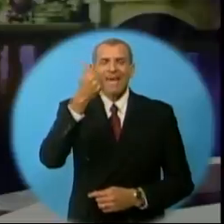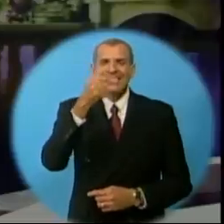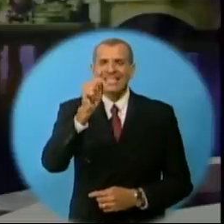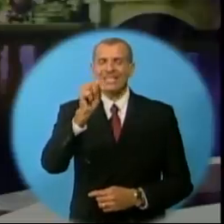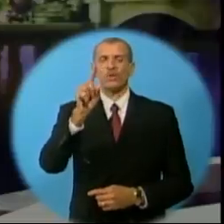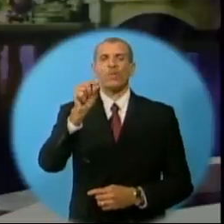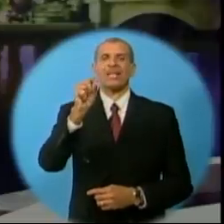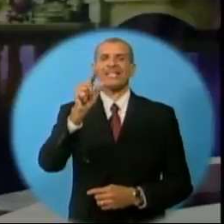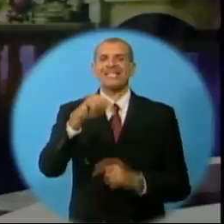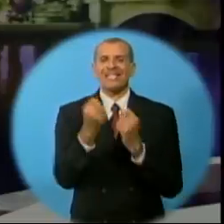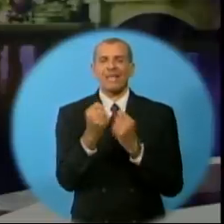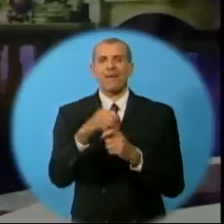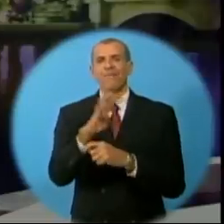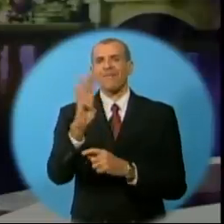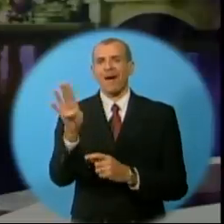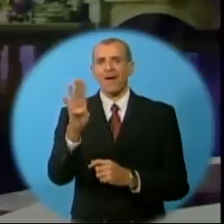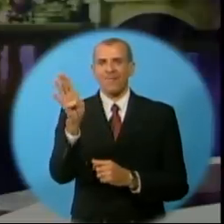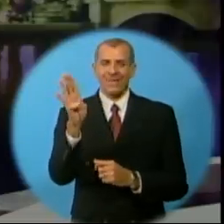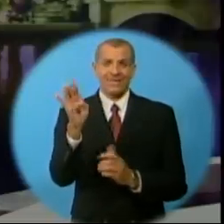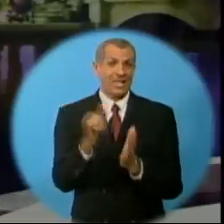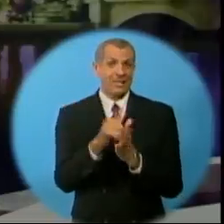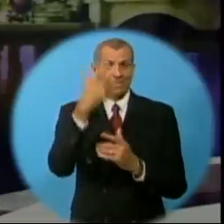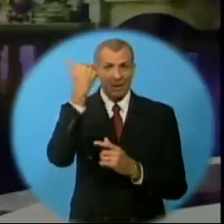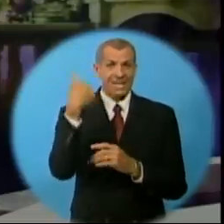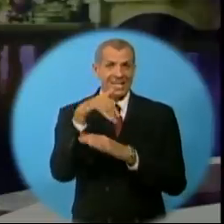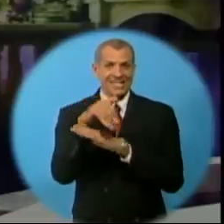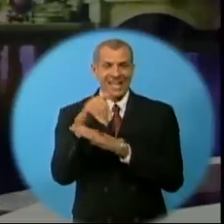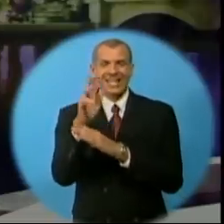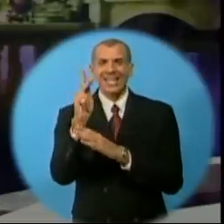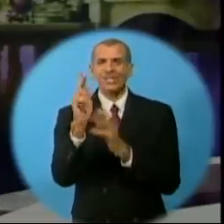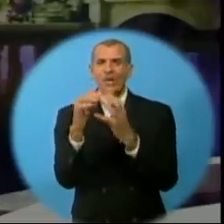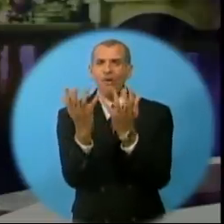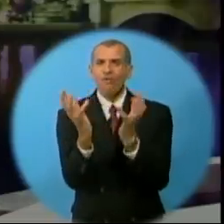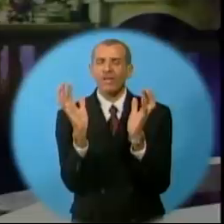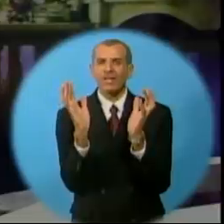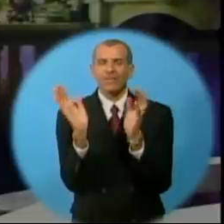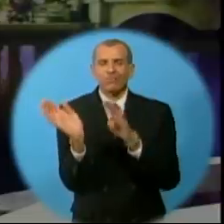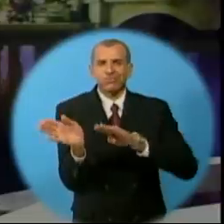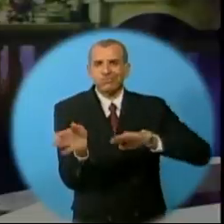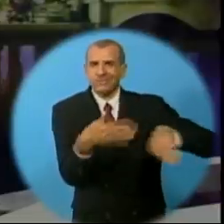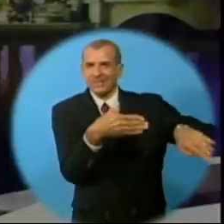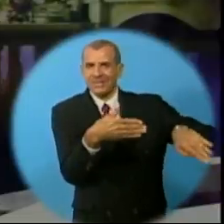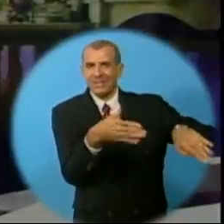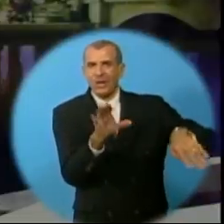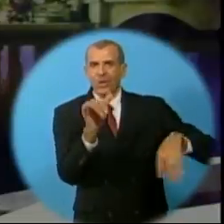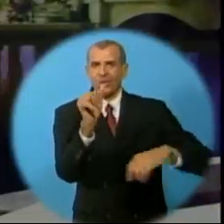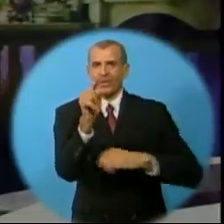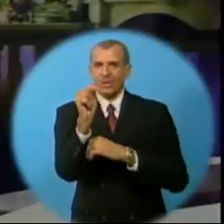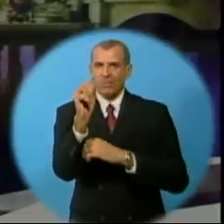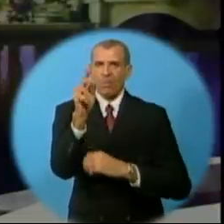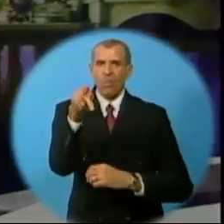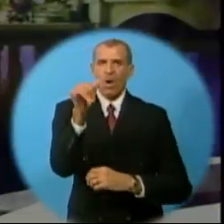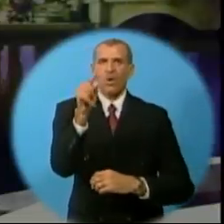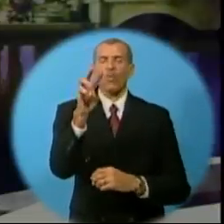team in Barbados. That's because last night at Kensington Oval, they easily brushed aside Counterpoint Wanderers to win this